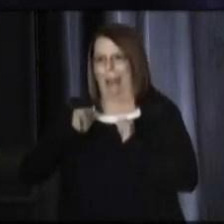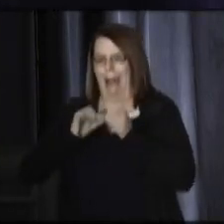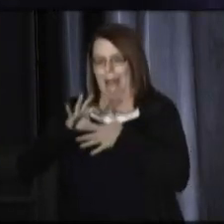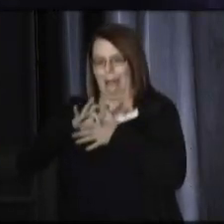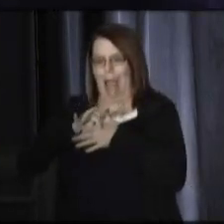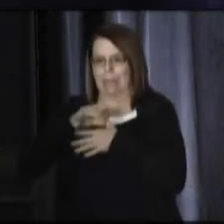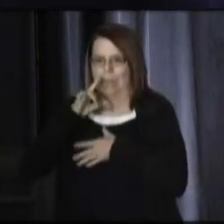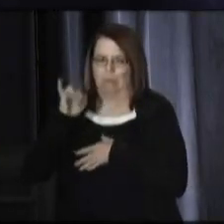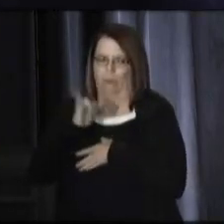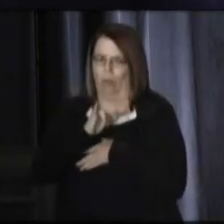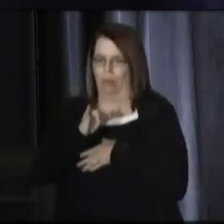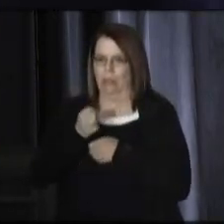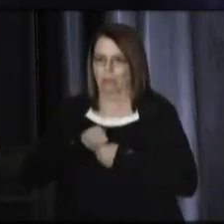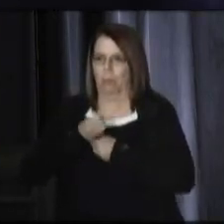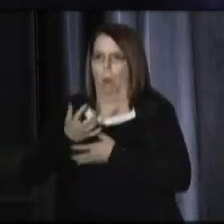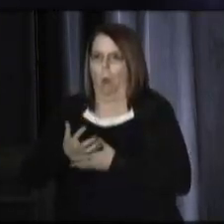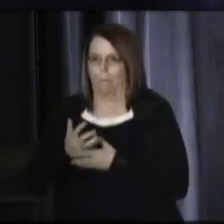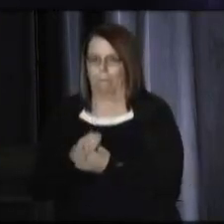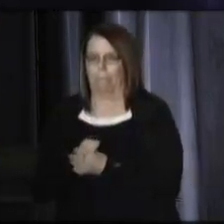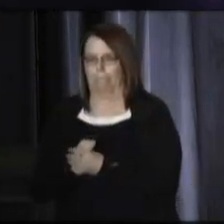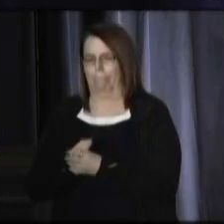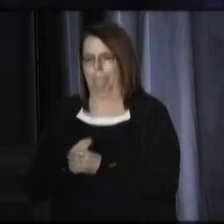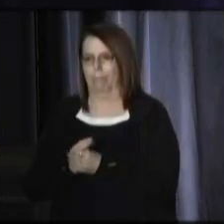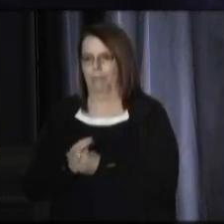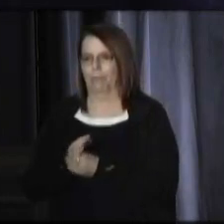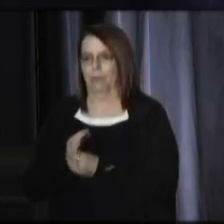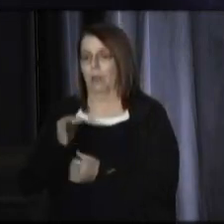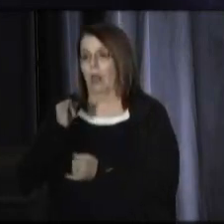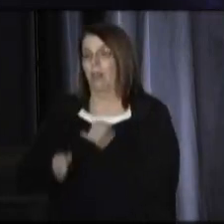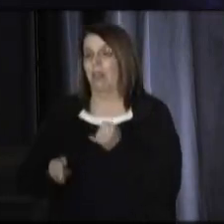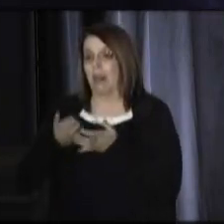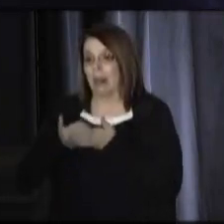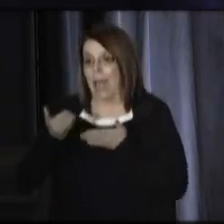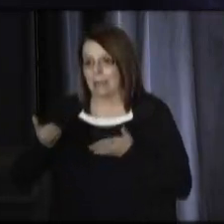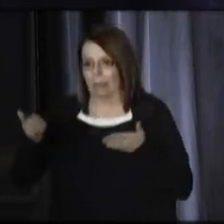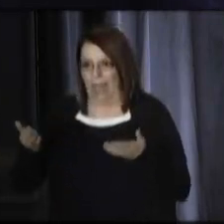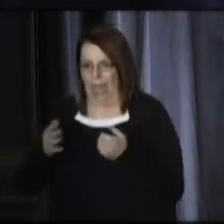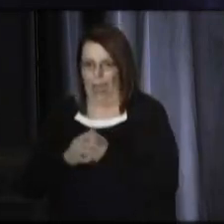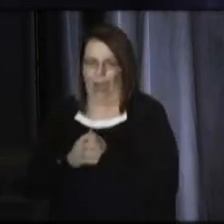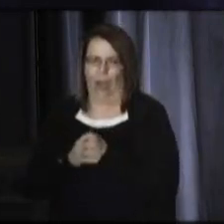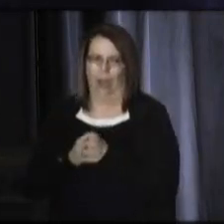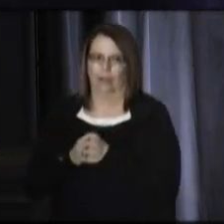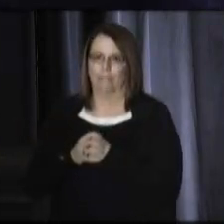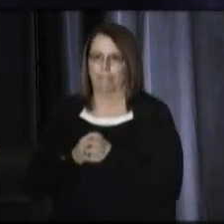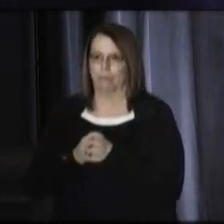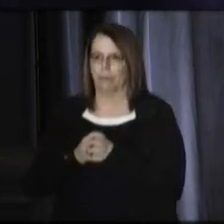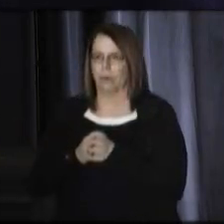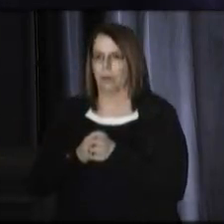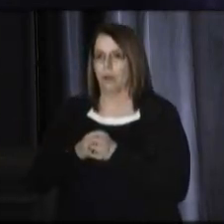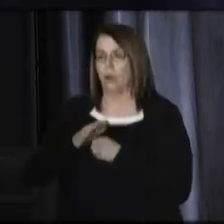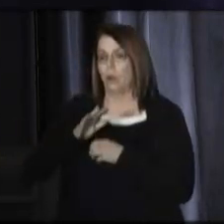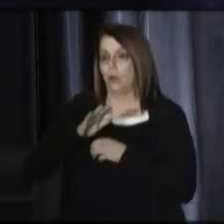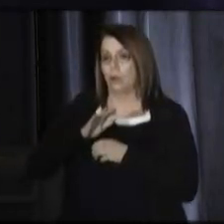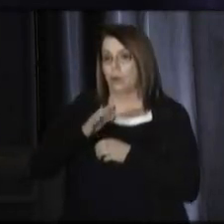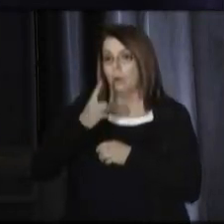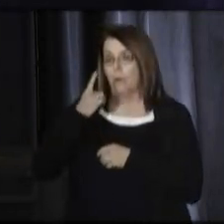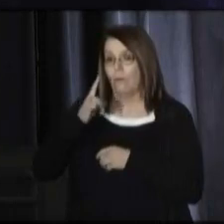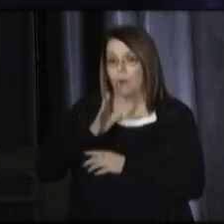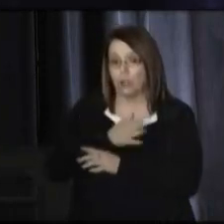texts me on every January 1st, Happy New Year, bro, God bless, would he